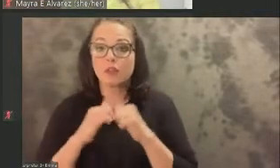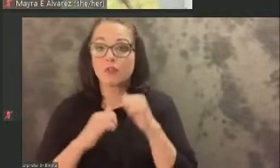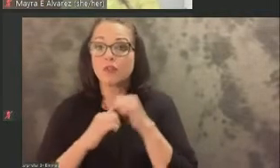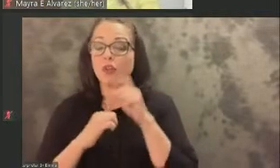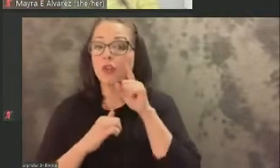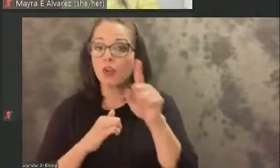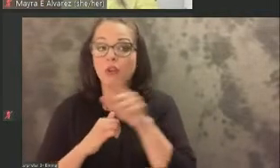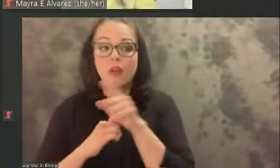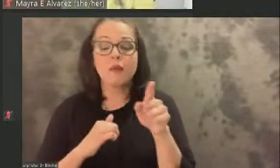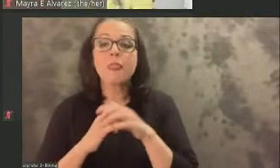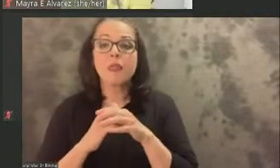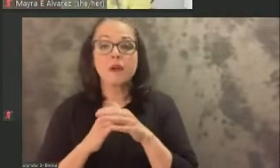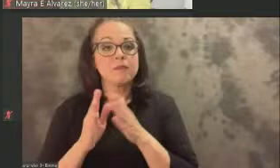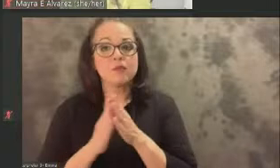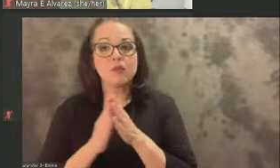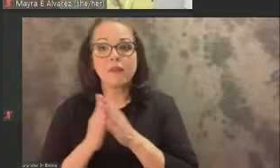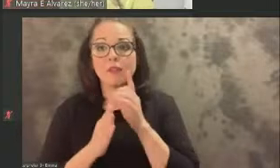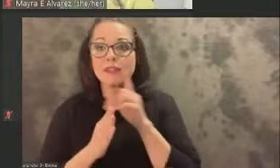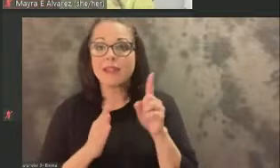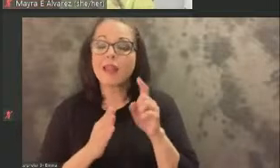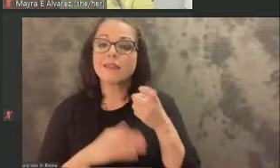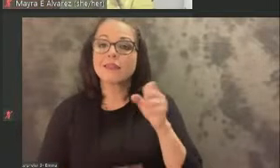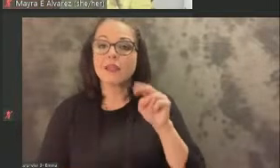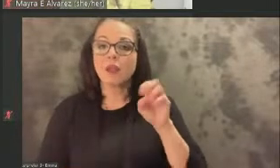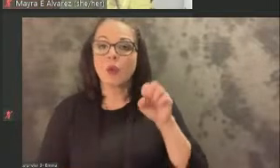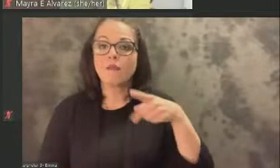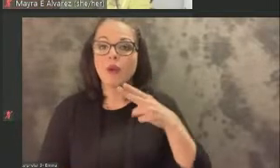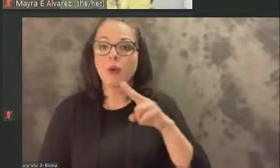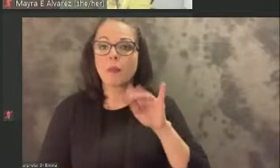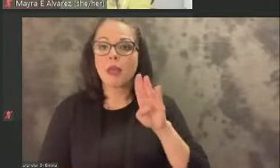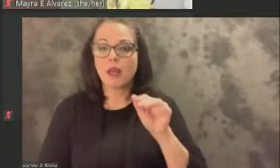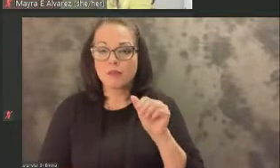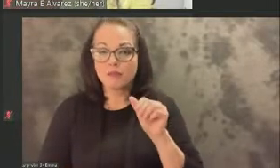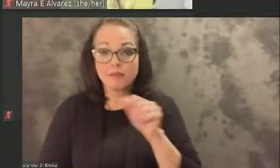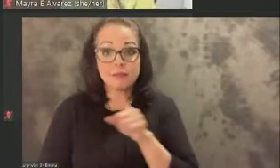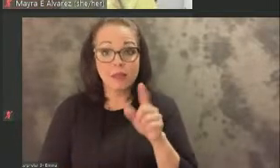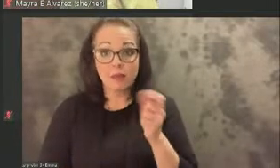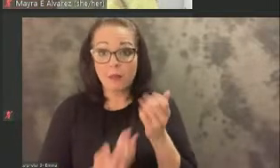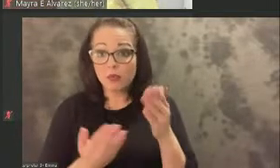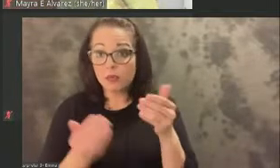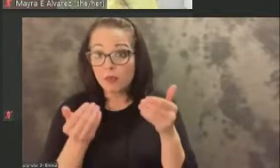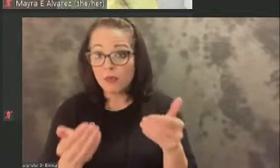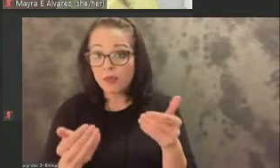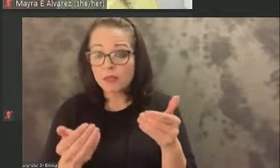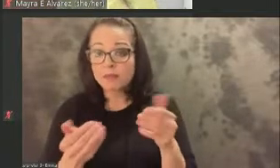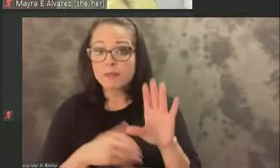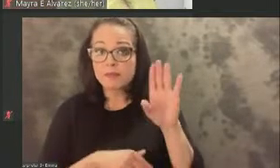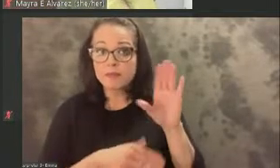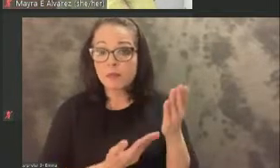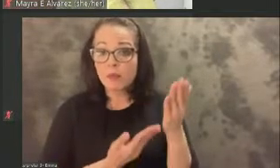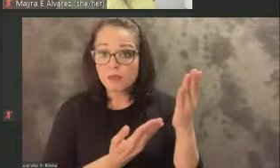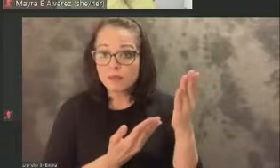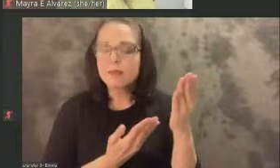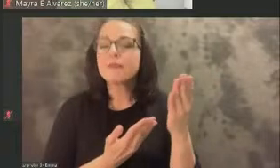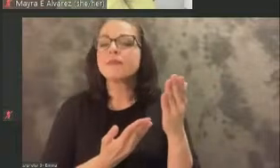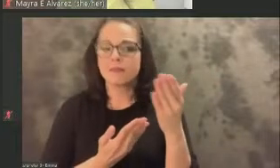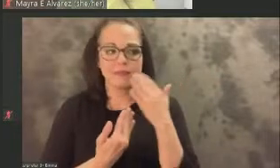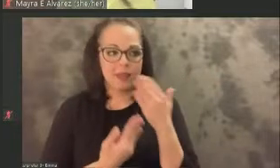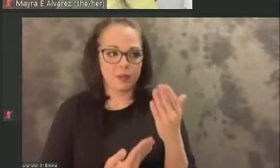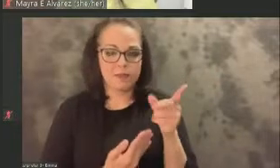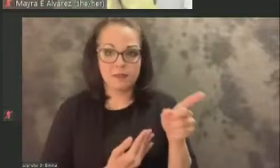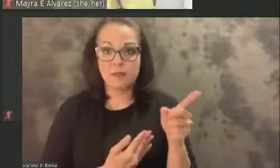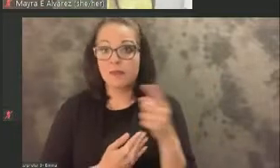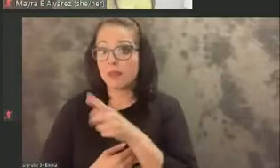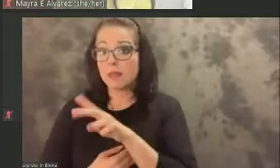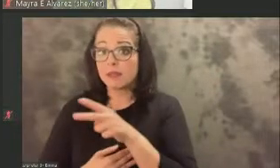Subcommittee Interim Recommendations. Do I have a motion to move that forward? So moved. Thank you so much. May